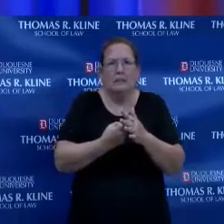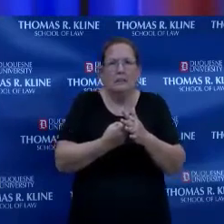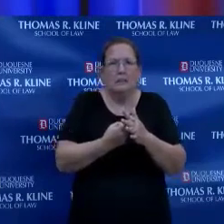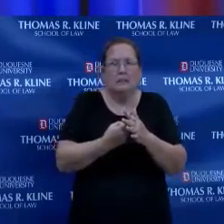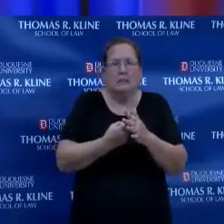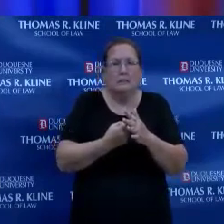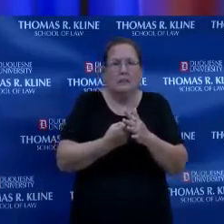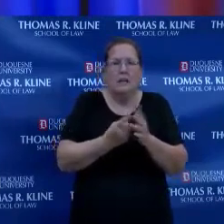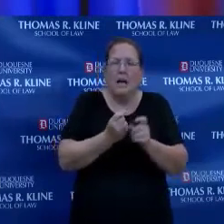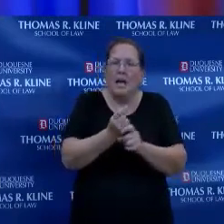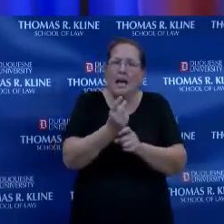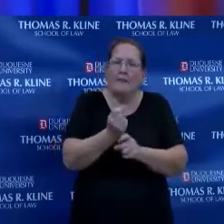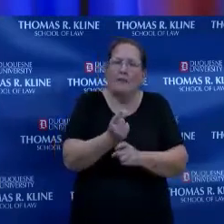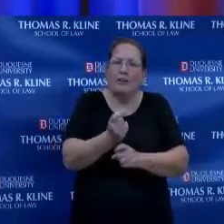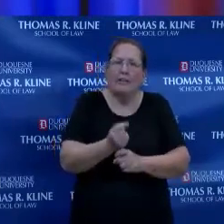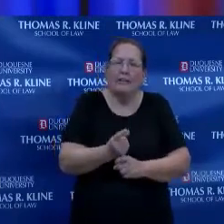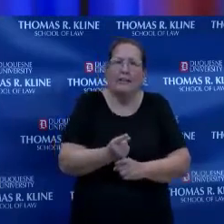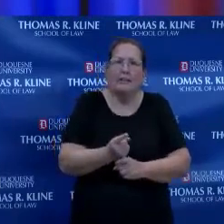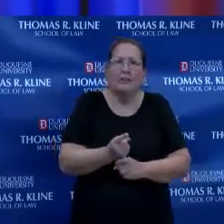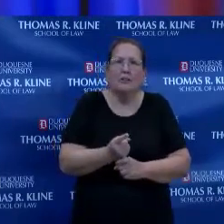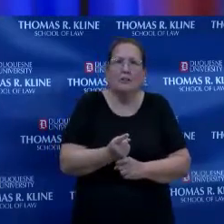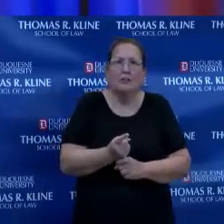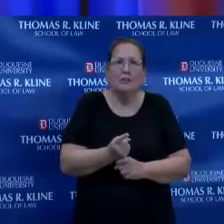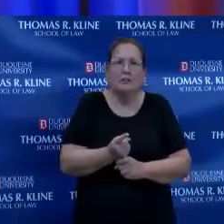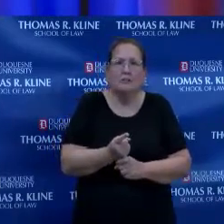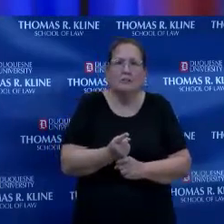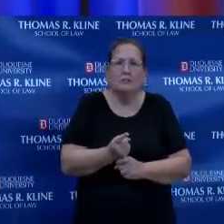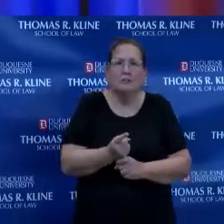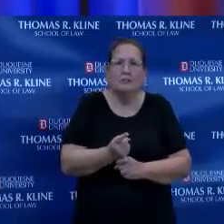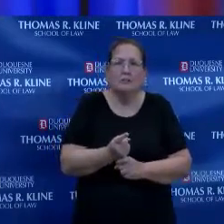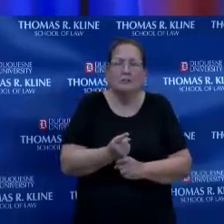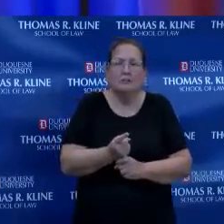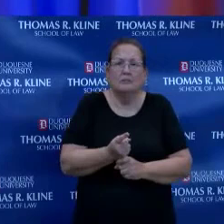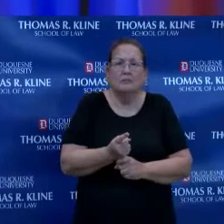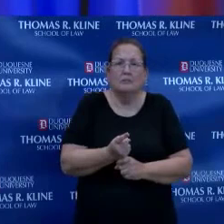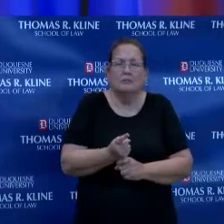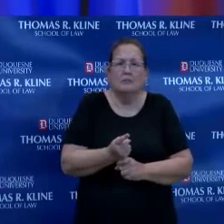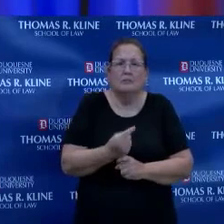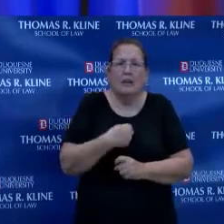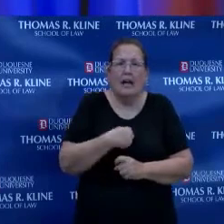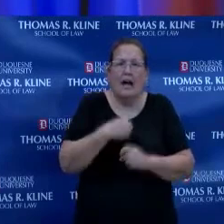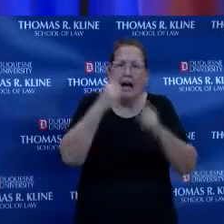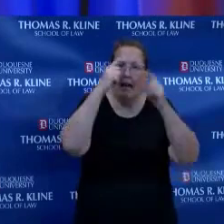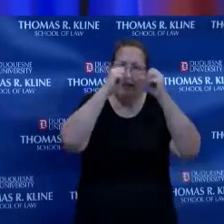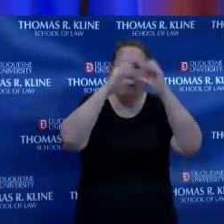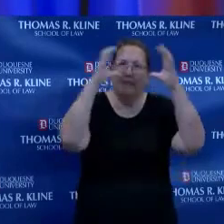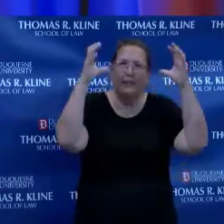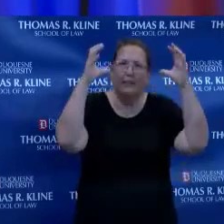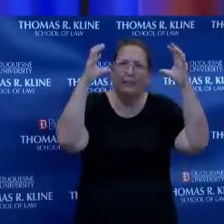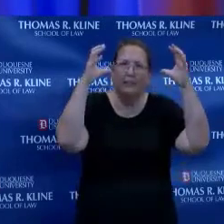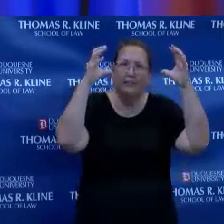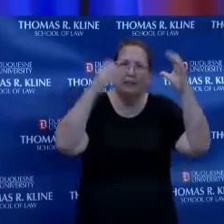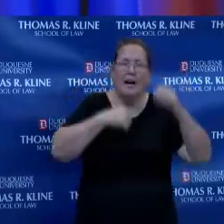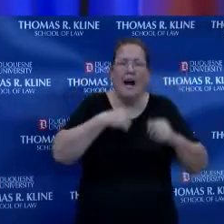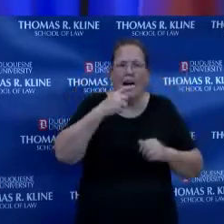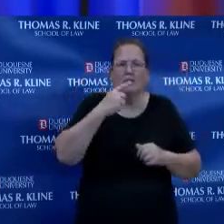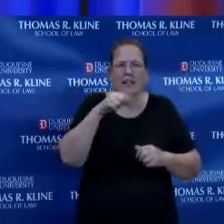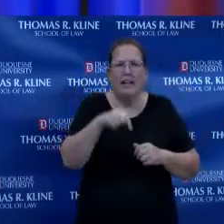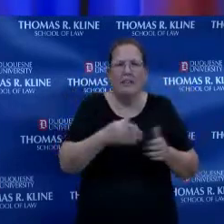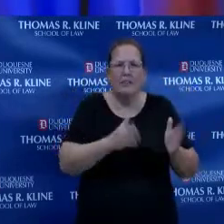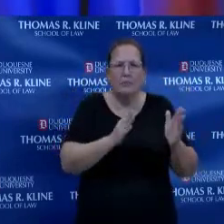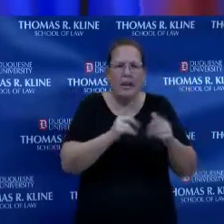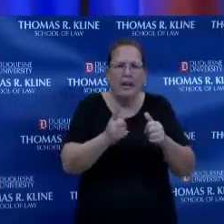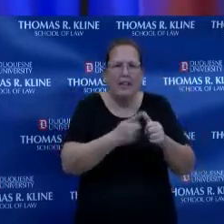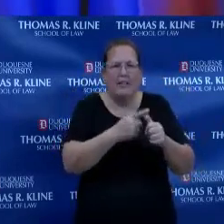Every year, the way I envision it, in fact, I'll say it this way. In the first year